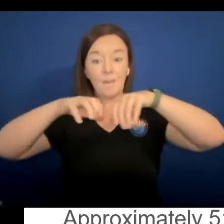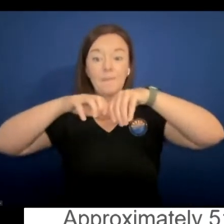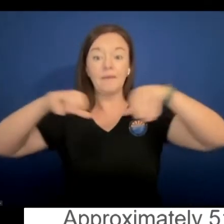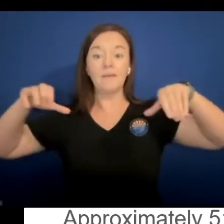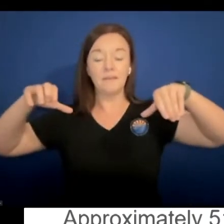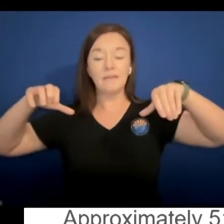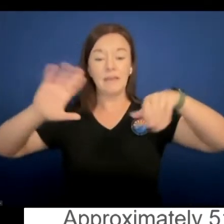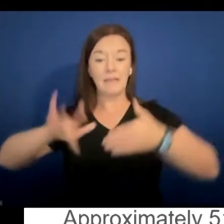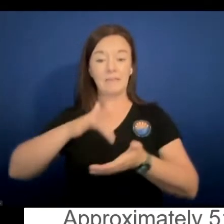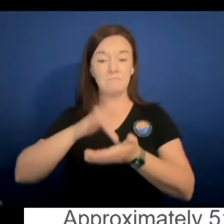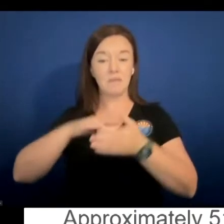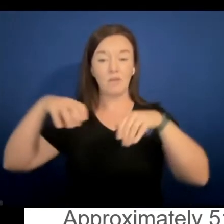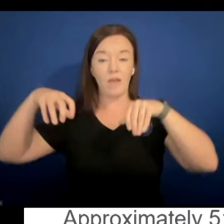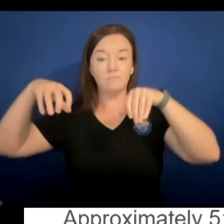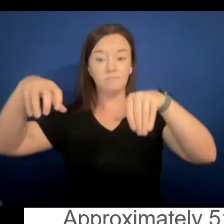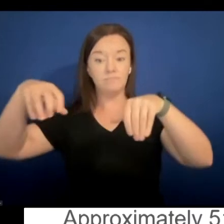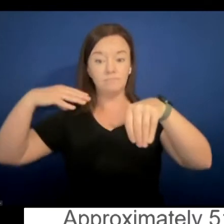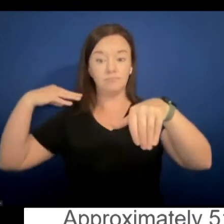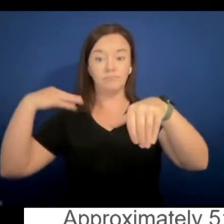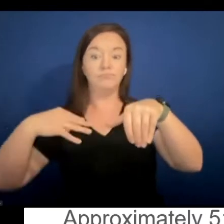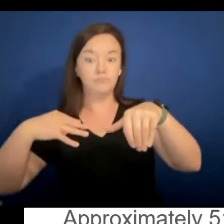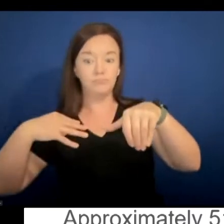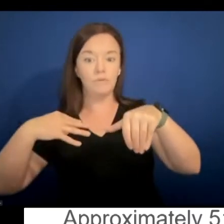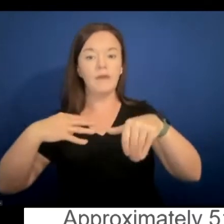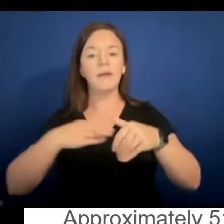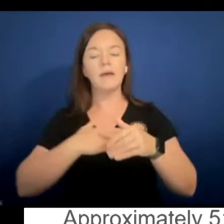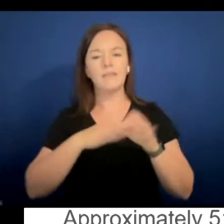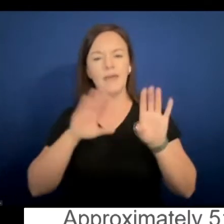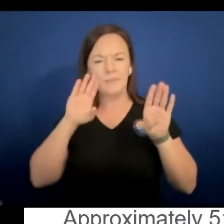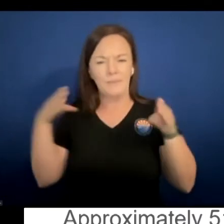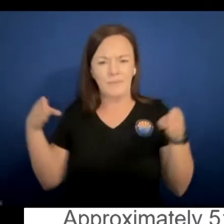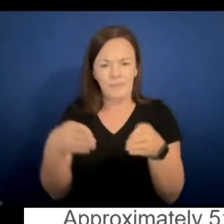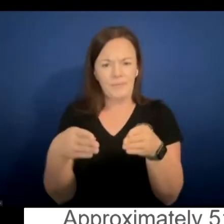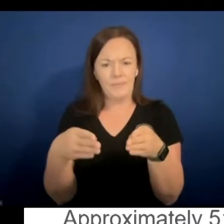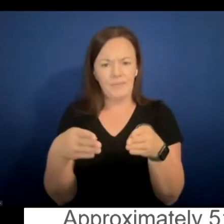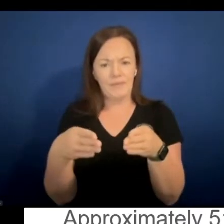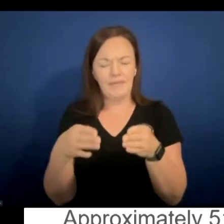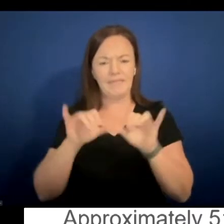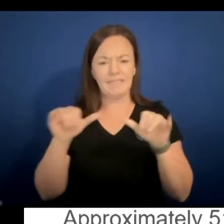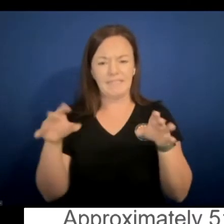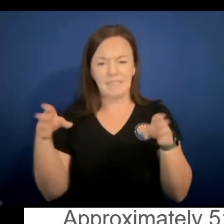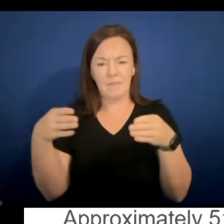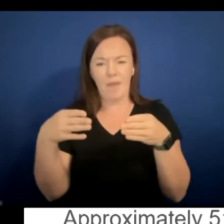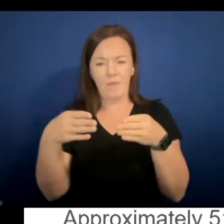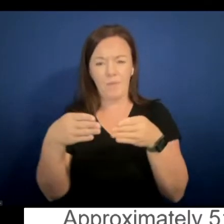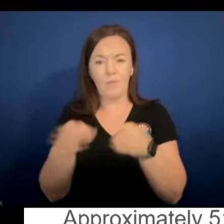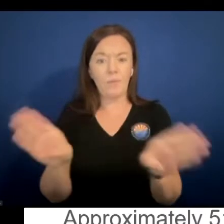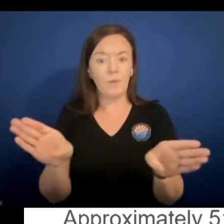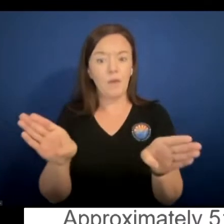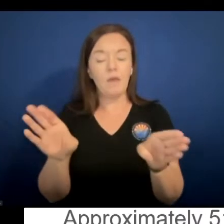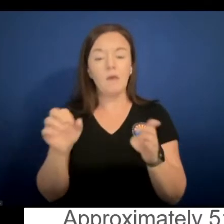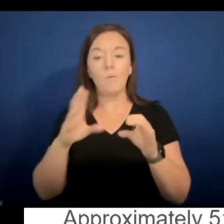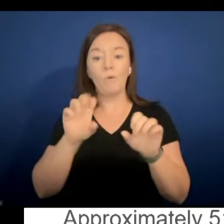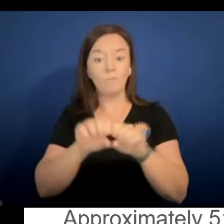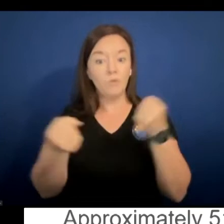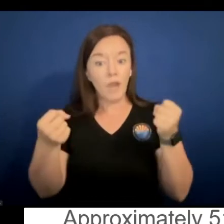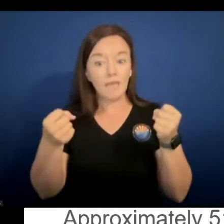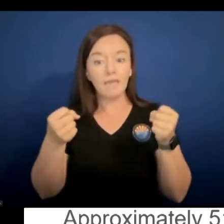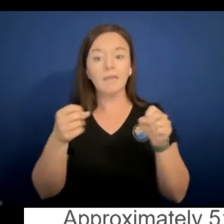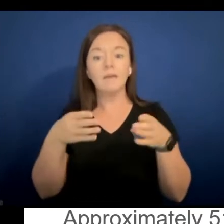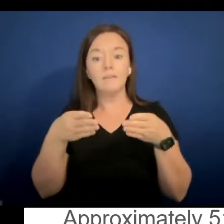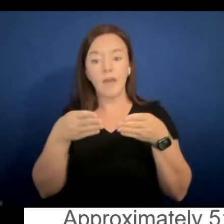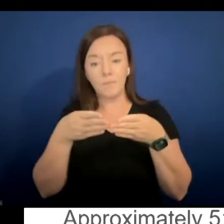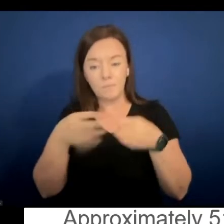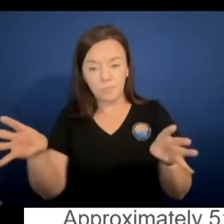watershed. Those become pinch points in the system. And once they break or go beyond that pinch point, there's